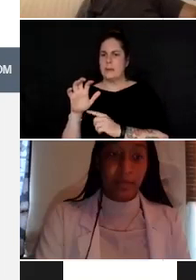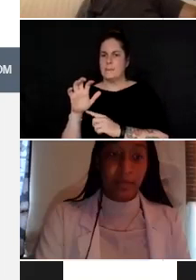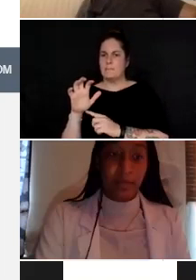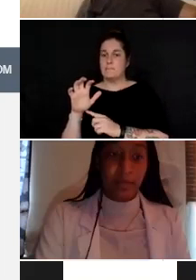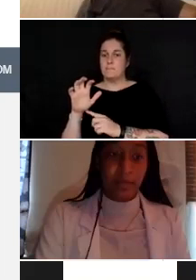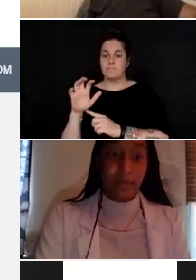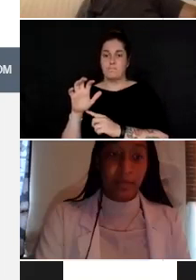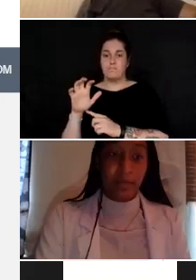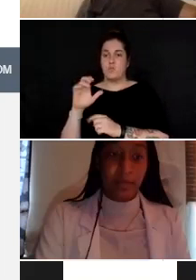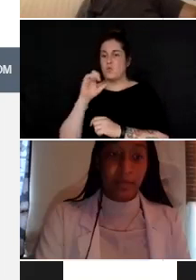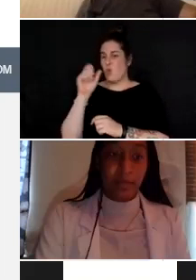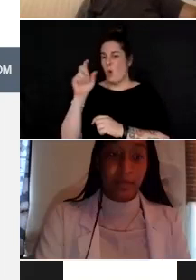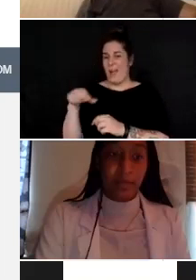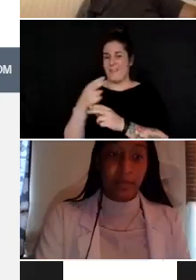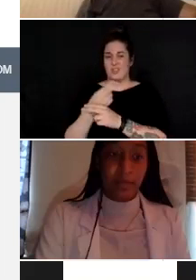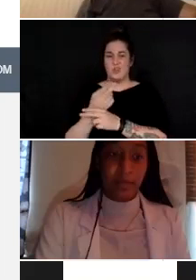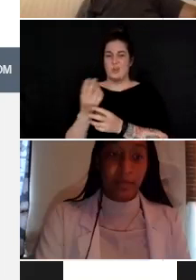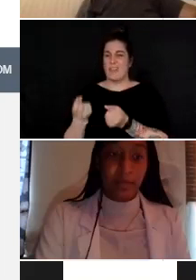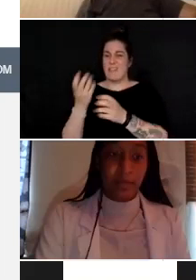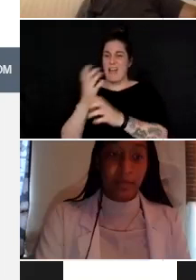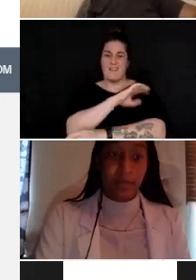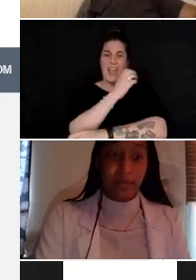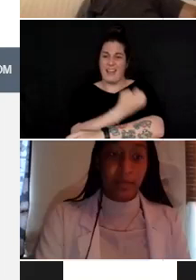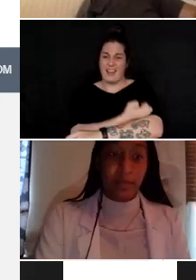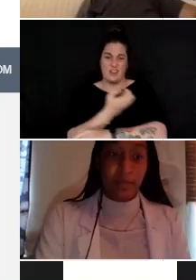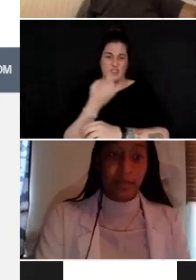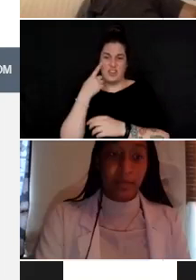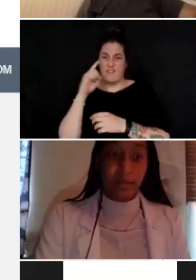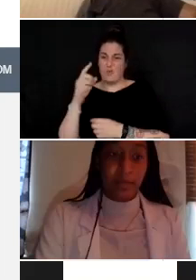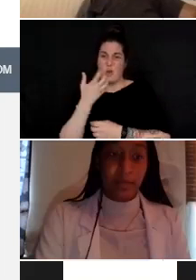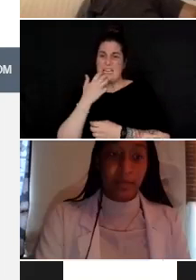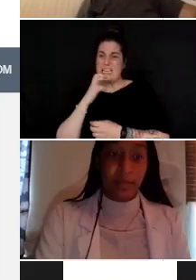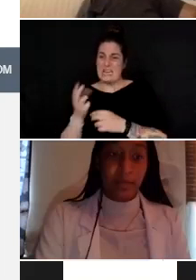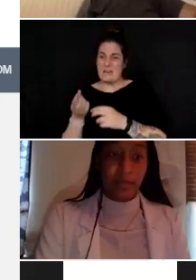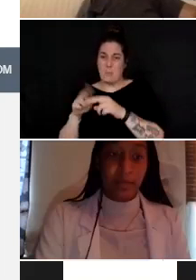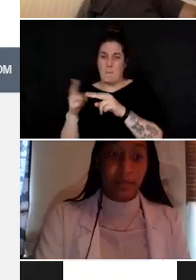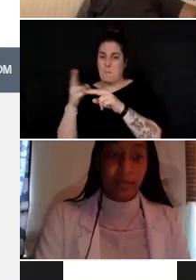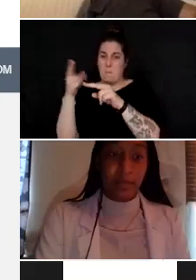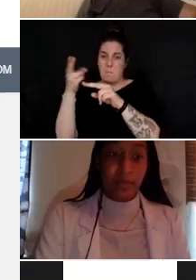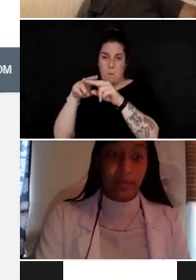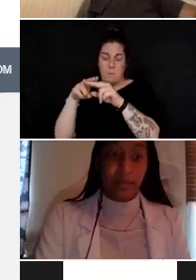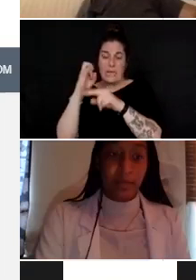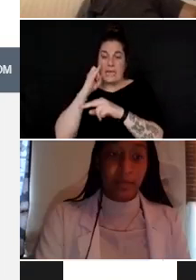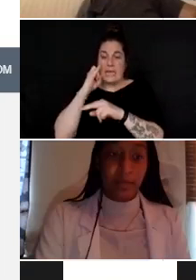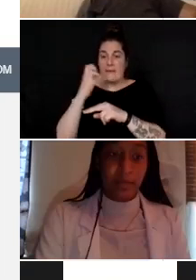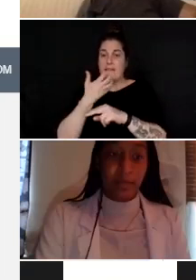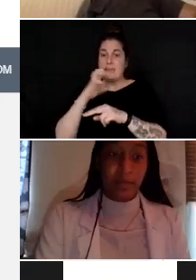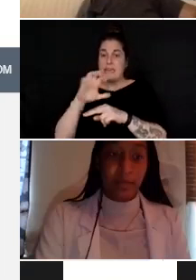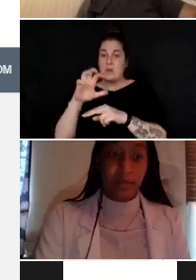don't have to expend a lot of energy to heat it up. And once you remove heat from it,